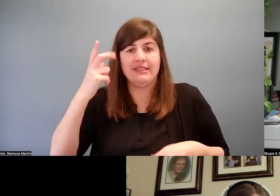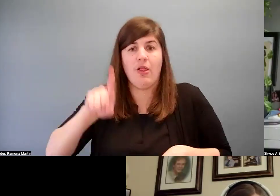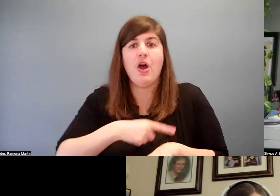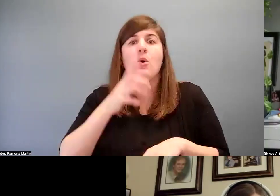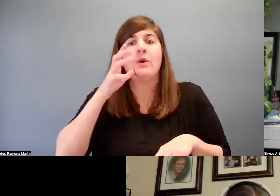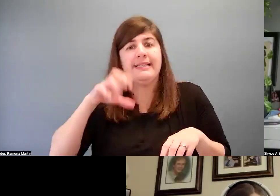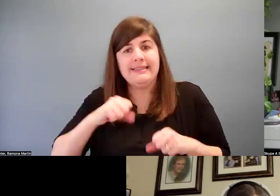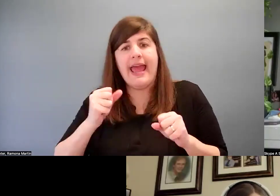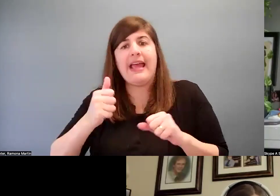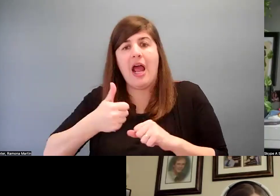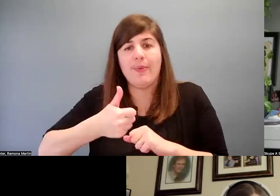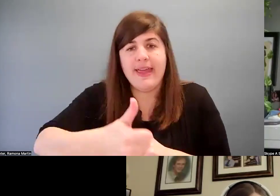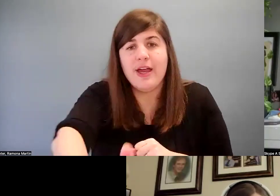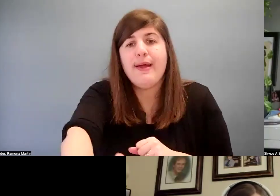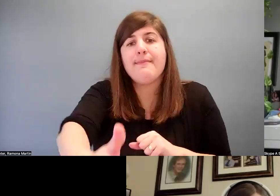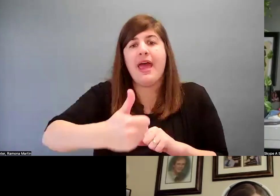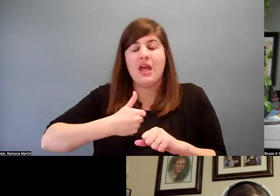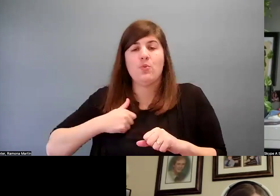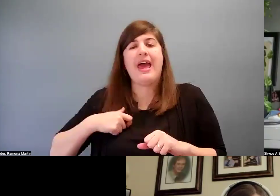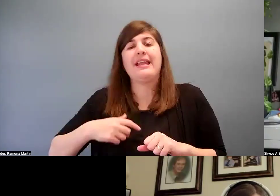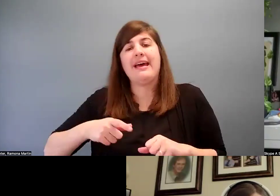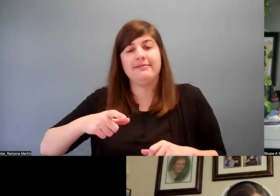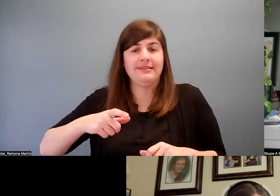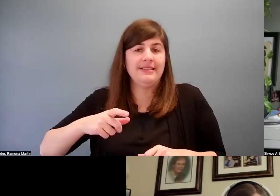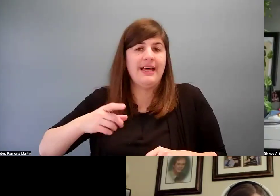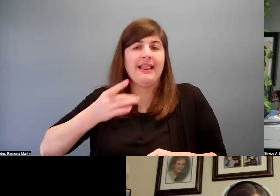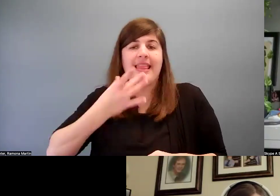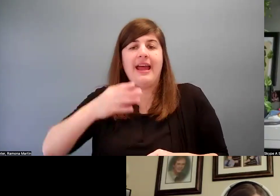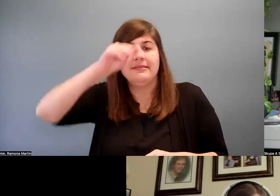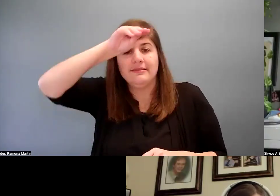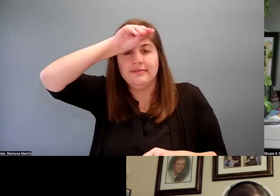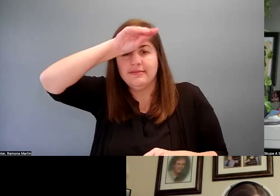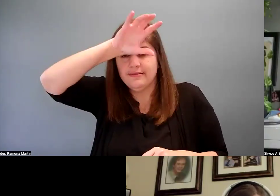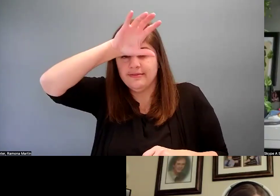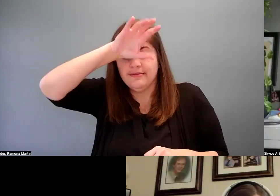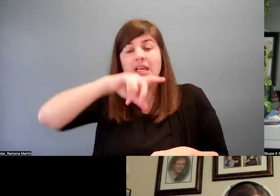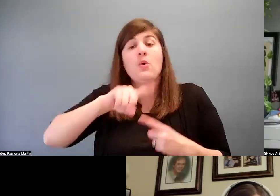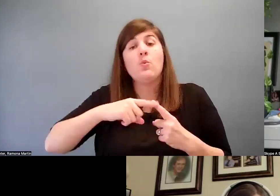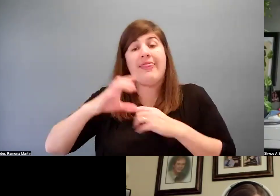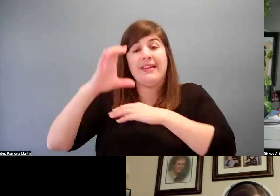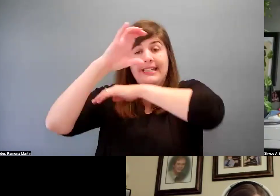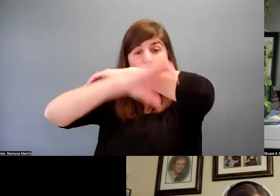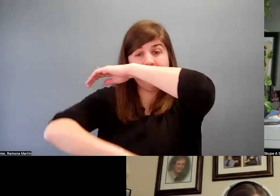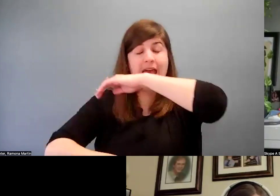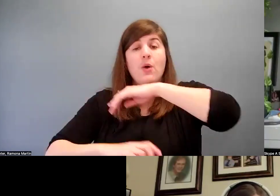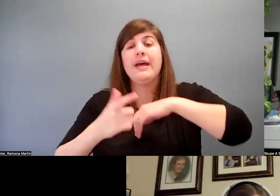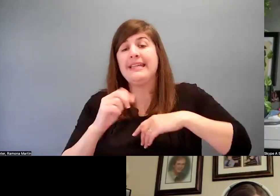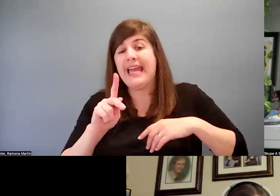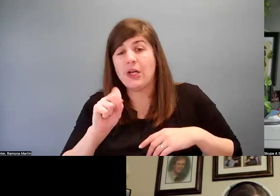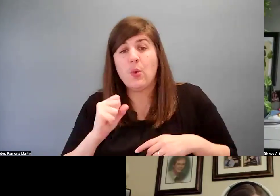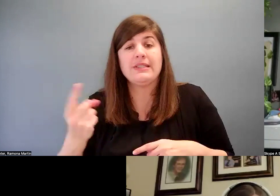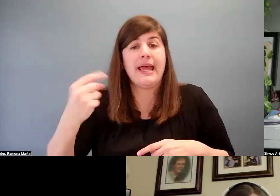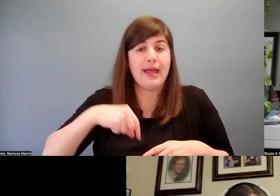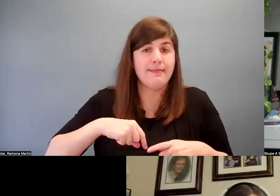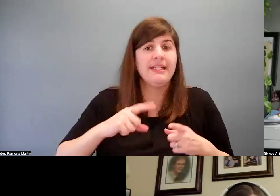out there and get back. So like we had headlamps with us. We were out there at night by accident. And when the sun went down, like the geckos came out, the